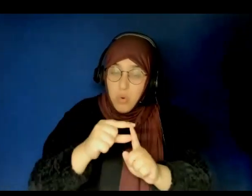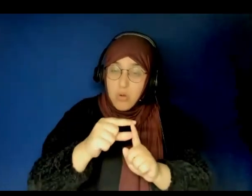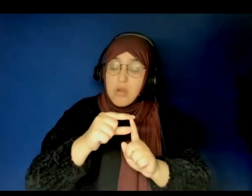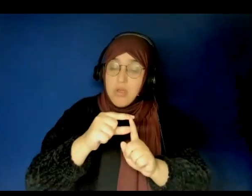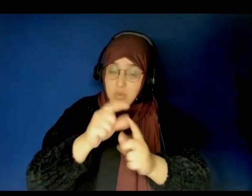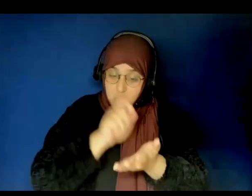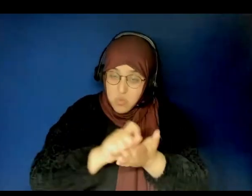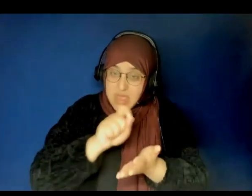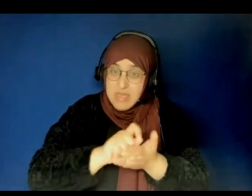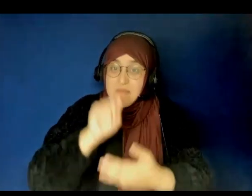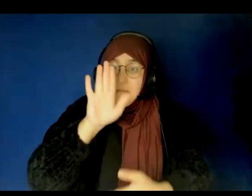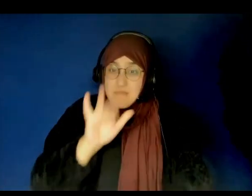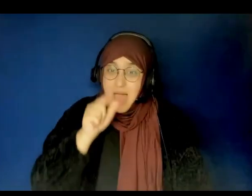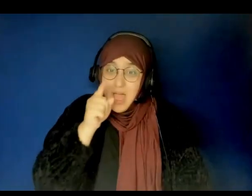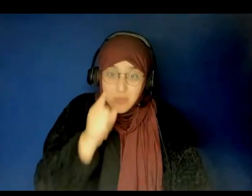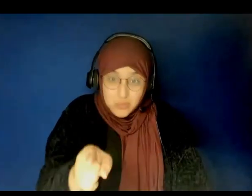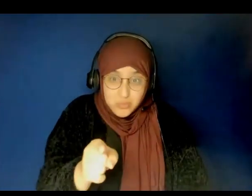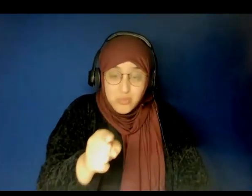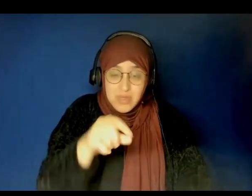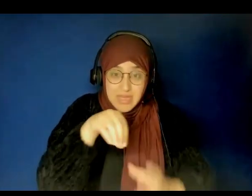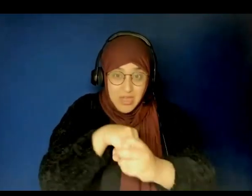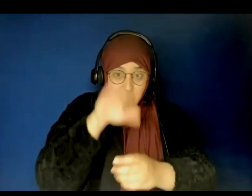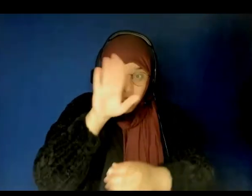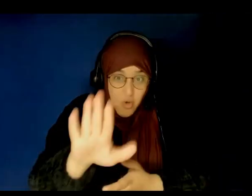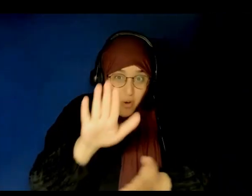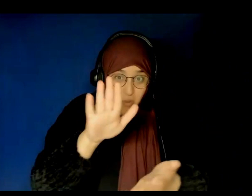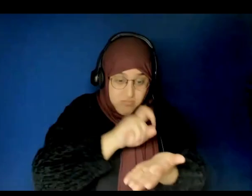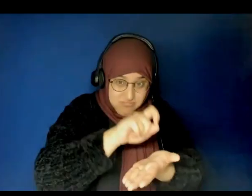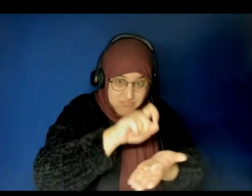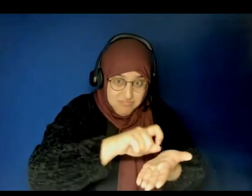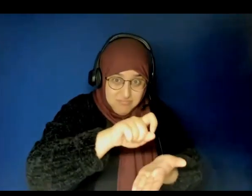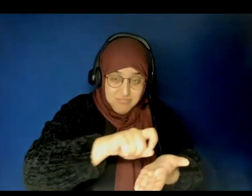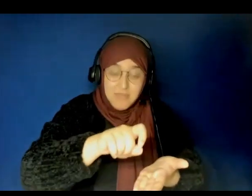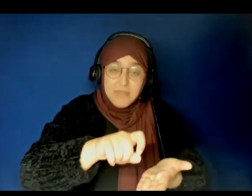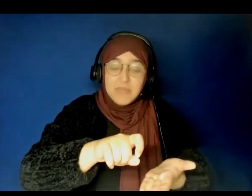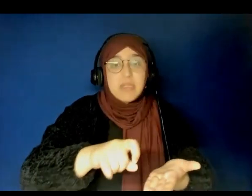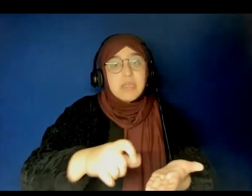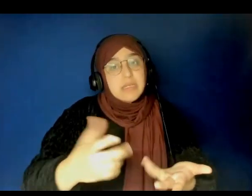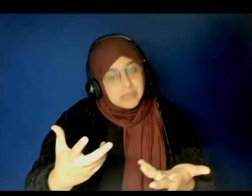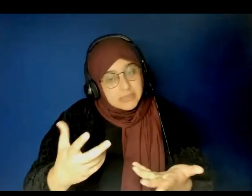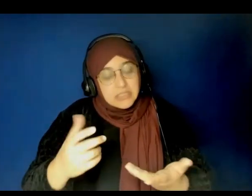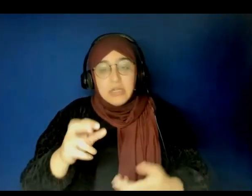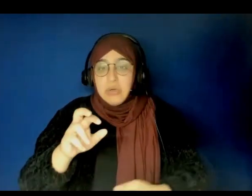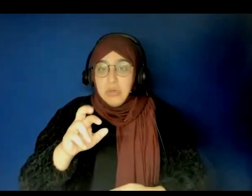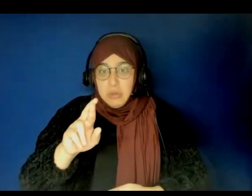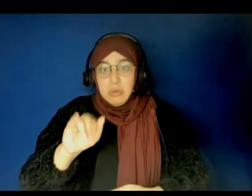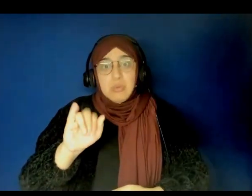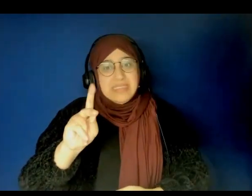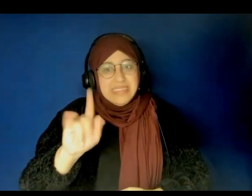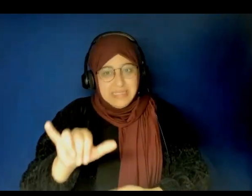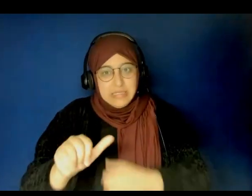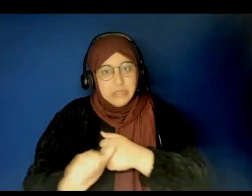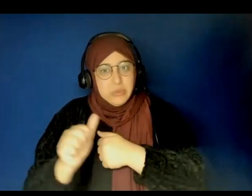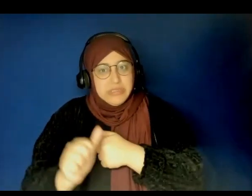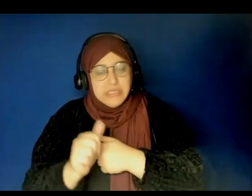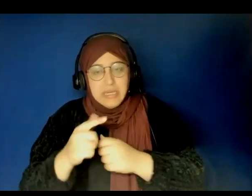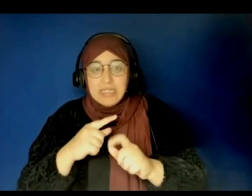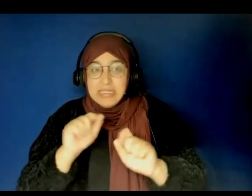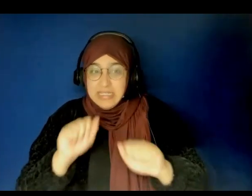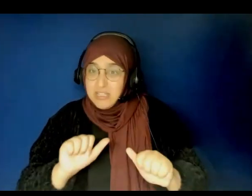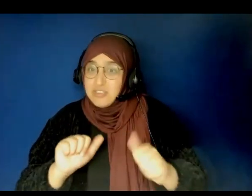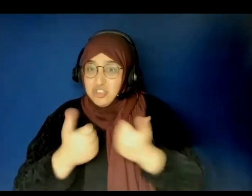handwriting. Now, it is risky. It can be challenged, but it is better than